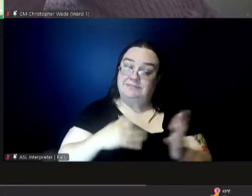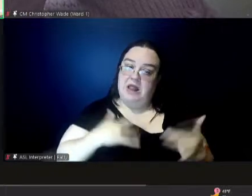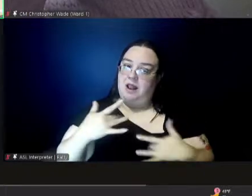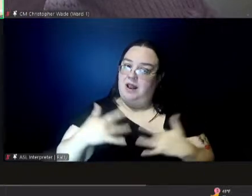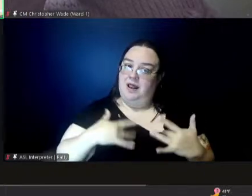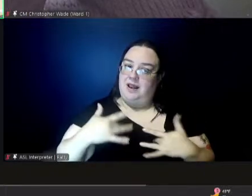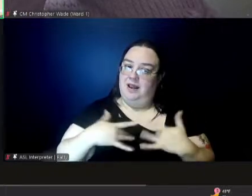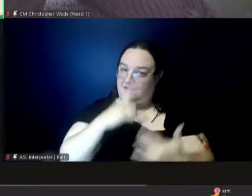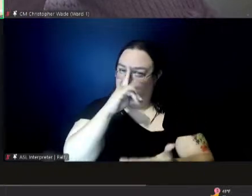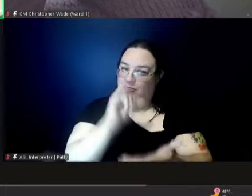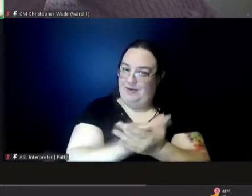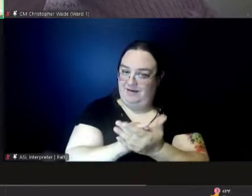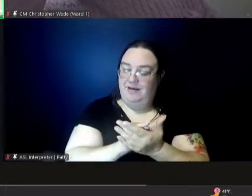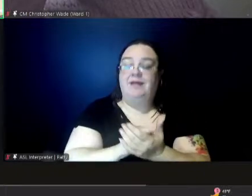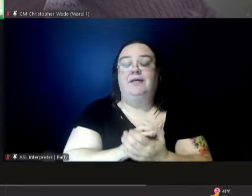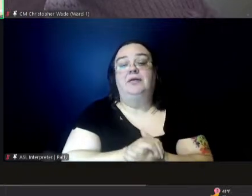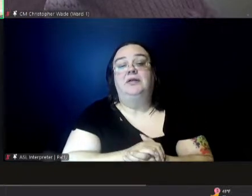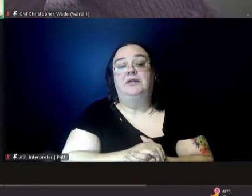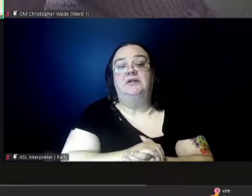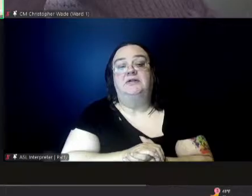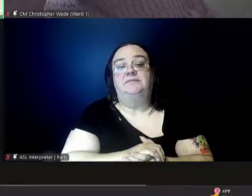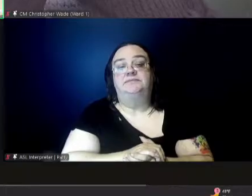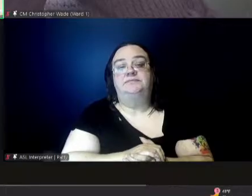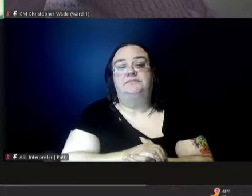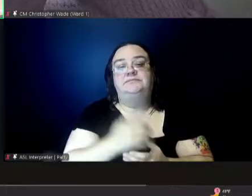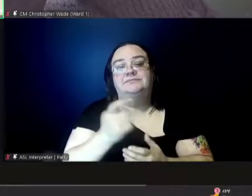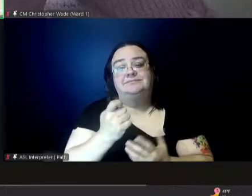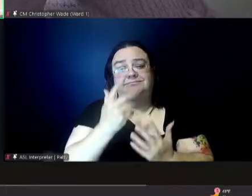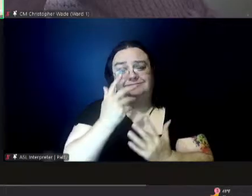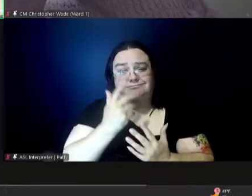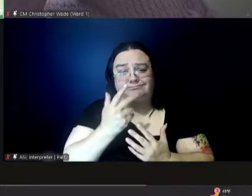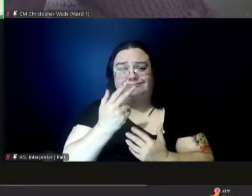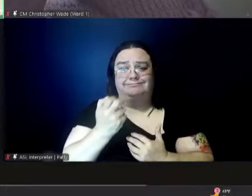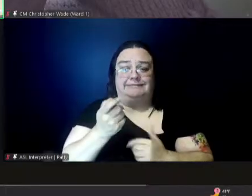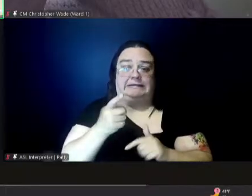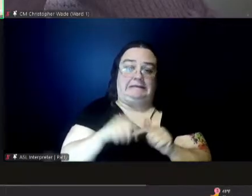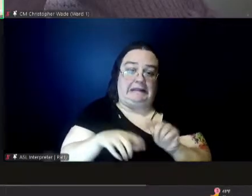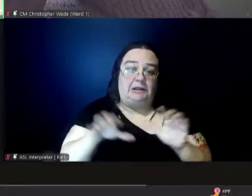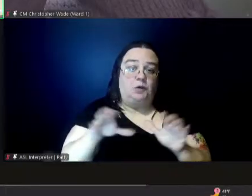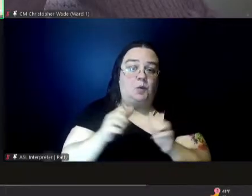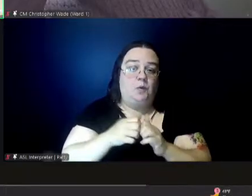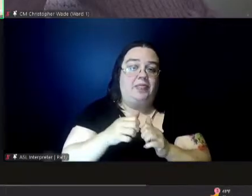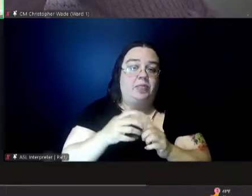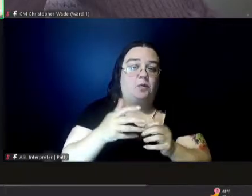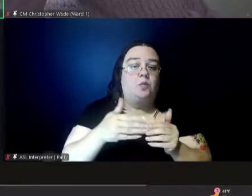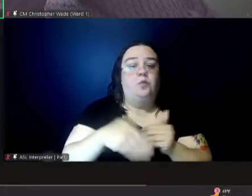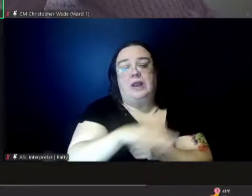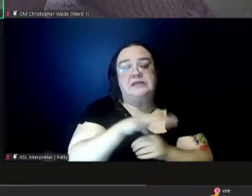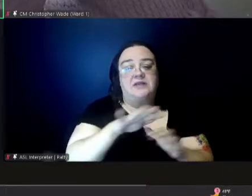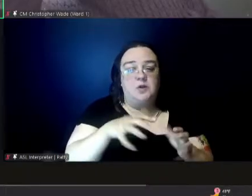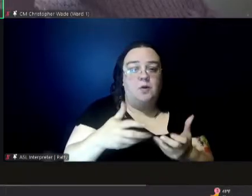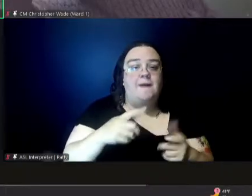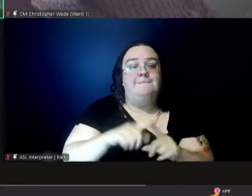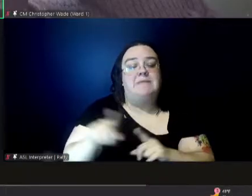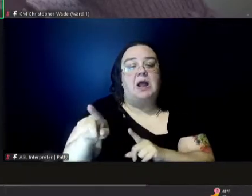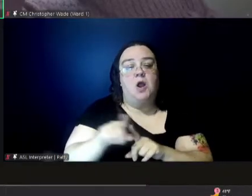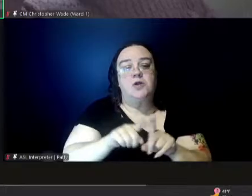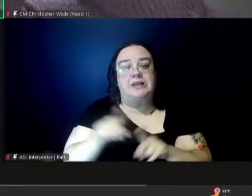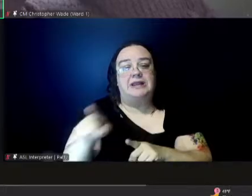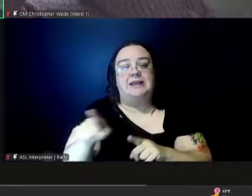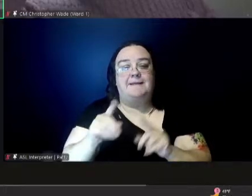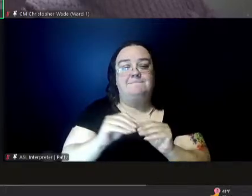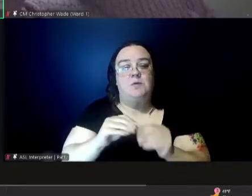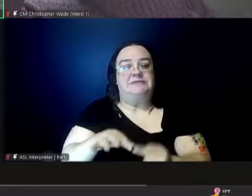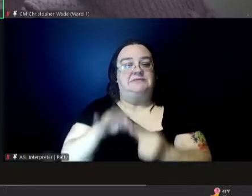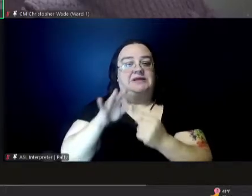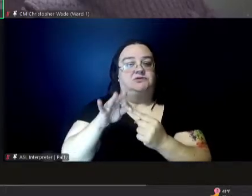and a little sad he wasn't able to do it with the rest of the group, but also he kind of got individualized swearing